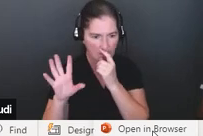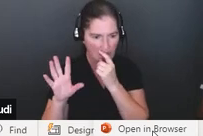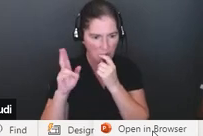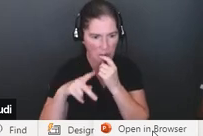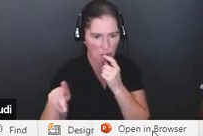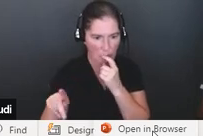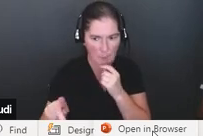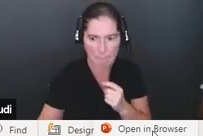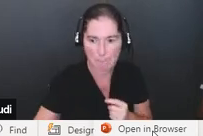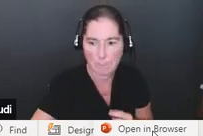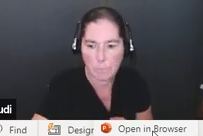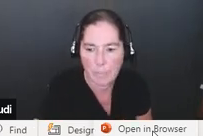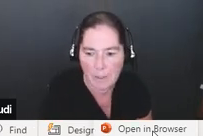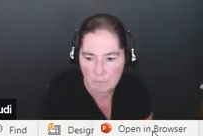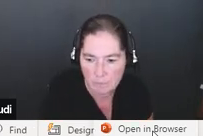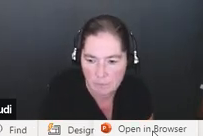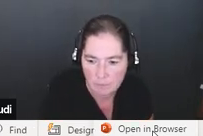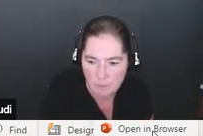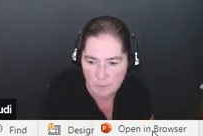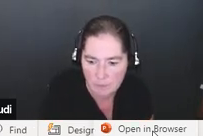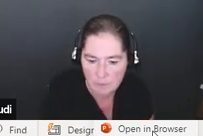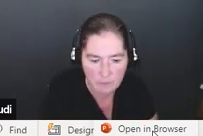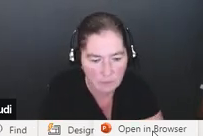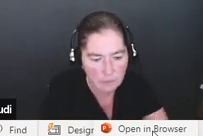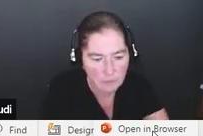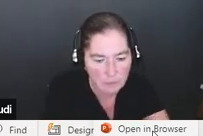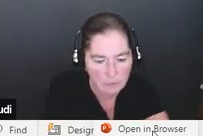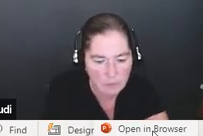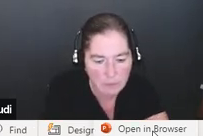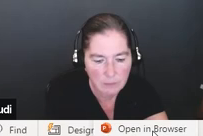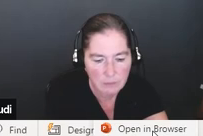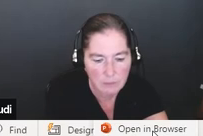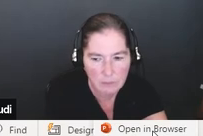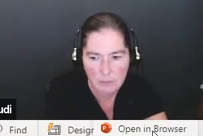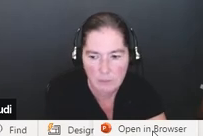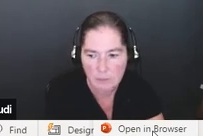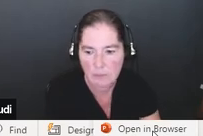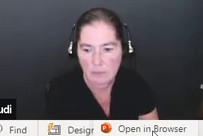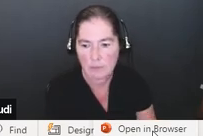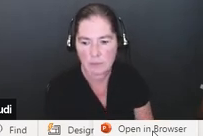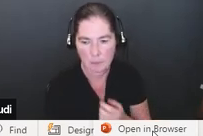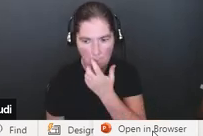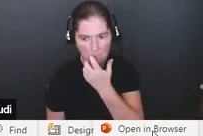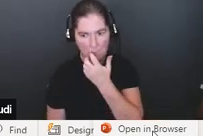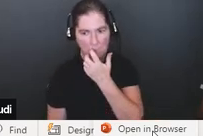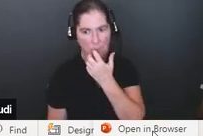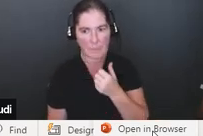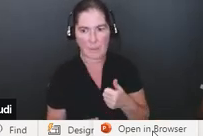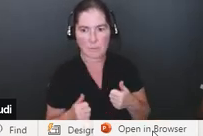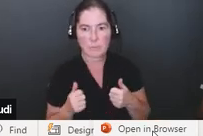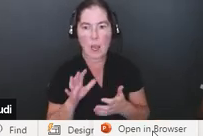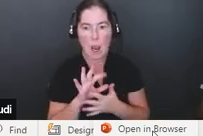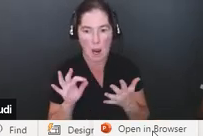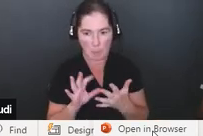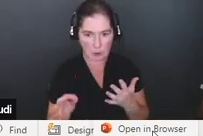editor. So I can do it in a browser. So it's like, do I want it nested or do I want it maybe in a different web browser? So there are options for when you